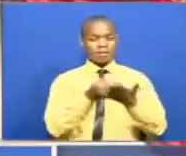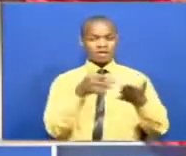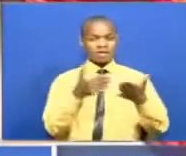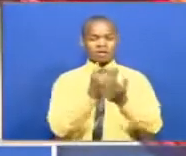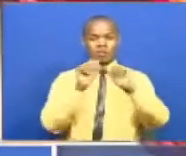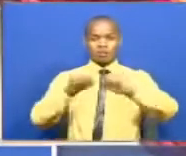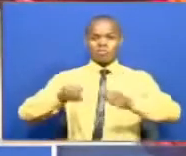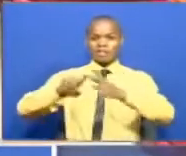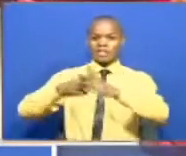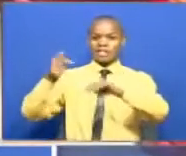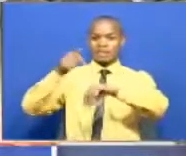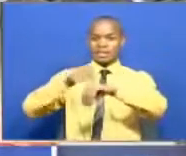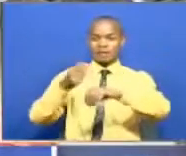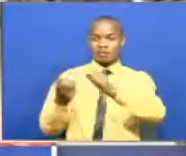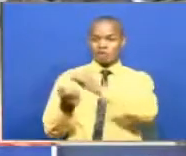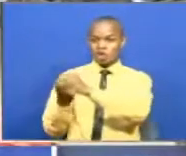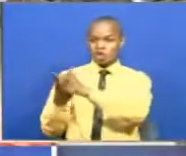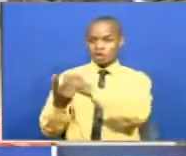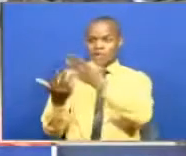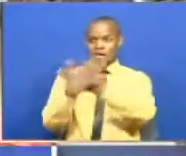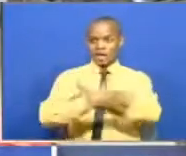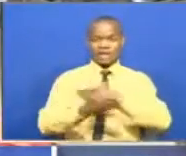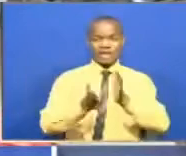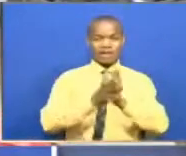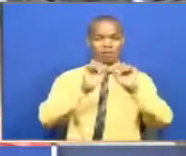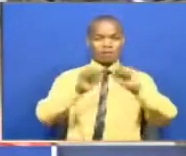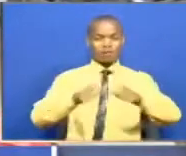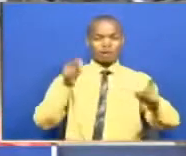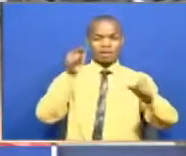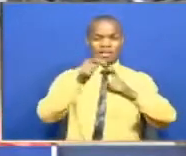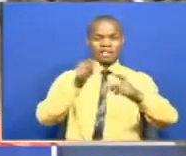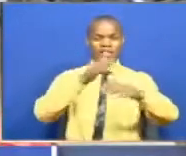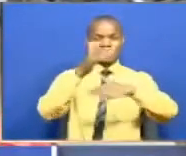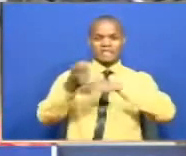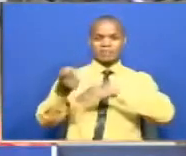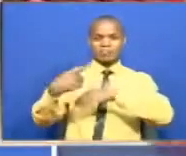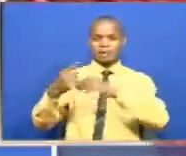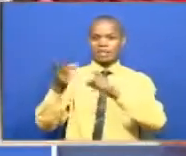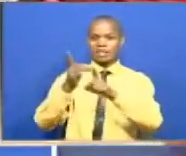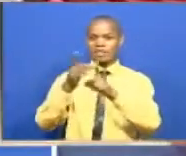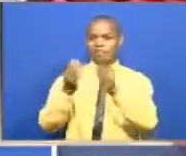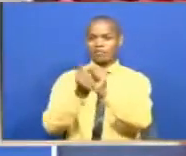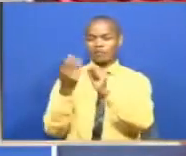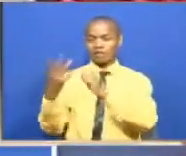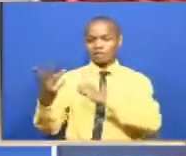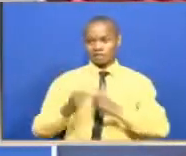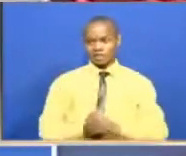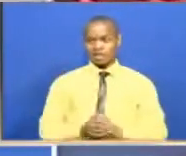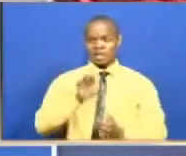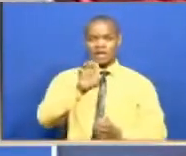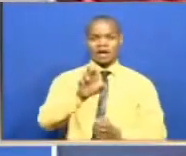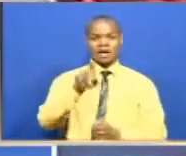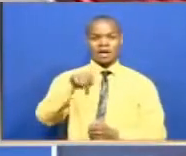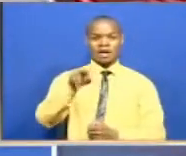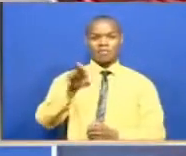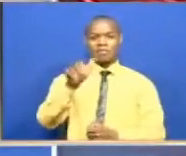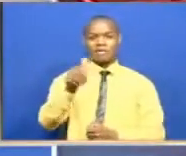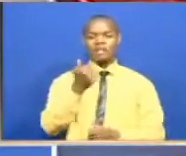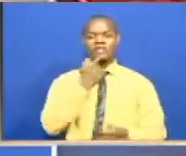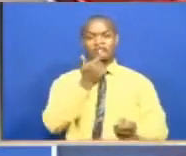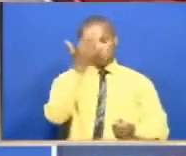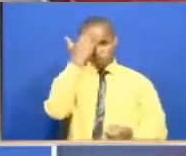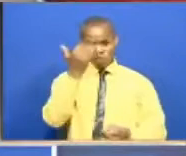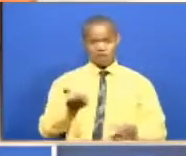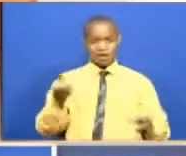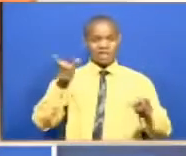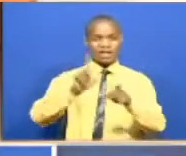midnight and will remain in force until the September 14th. According to the regulator, the latest adjustments are inclusive